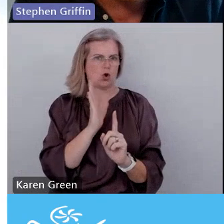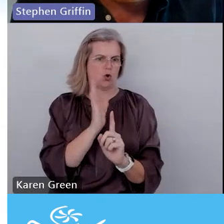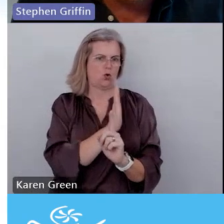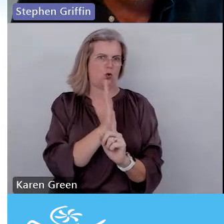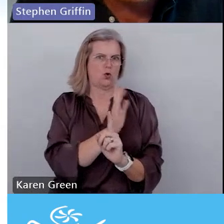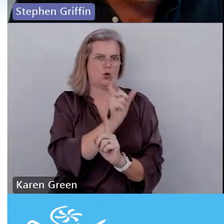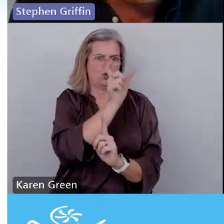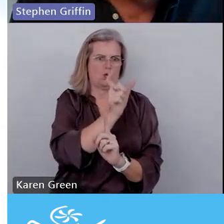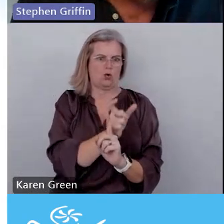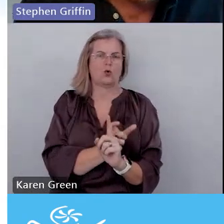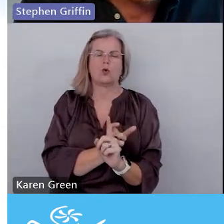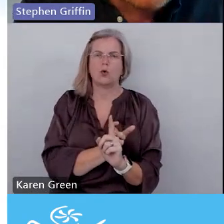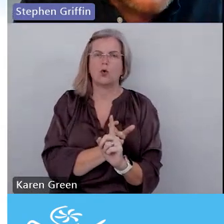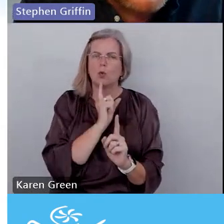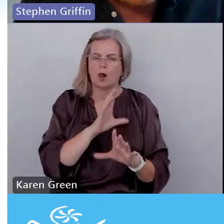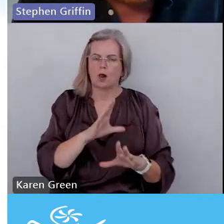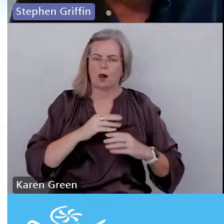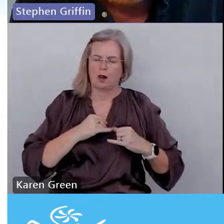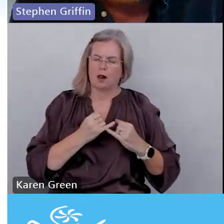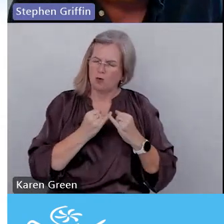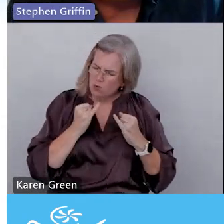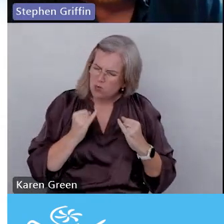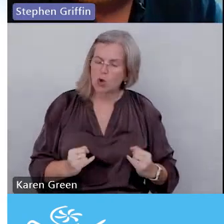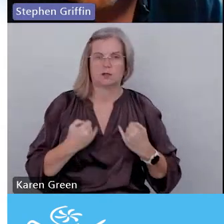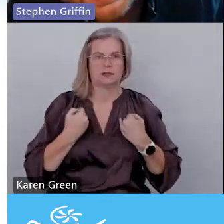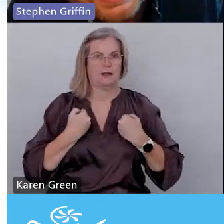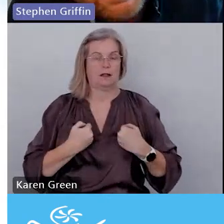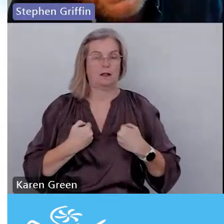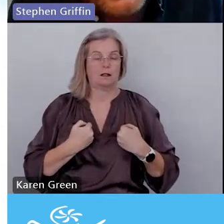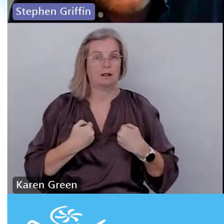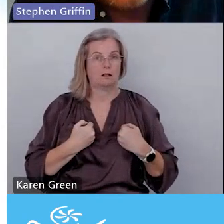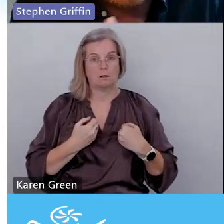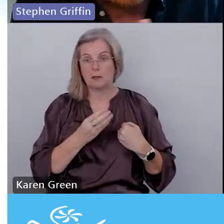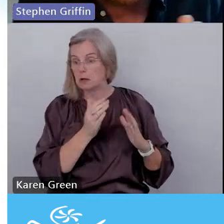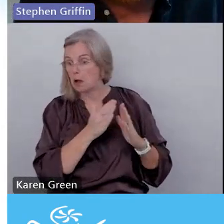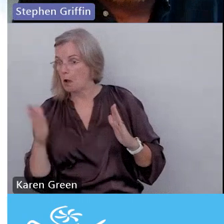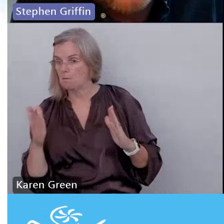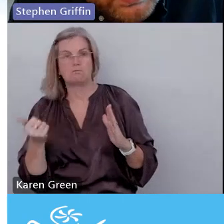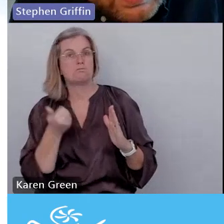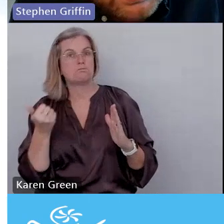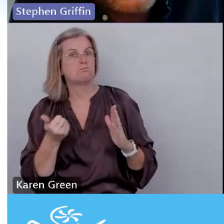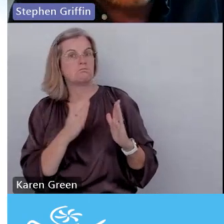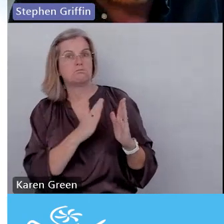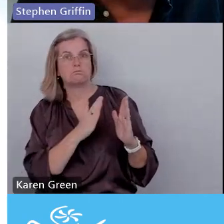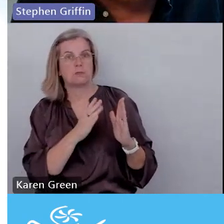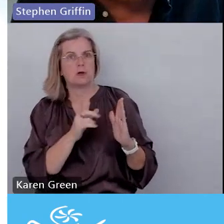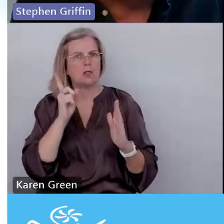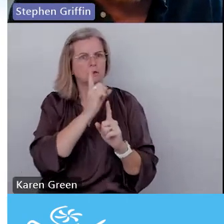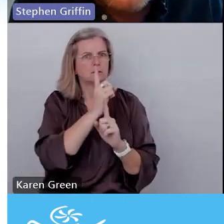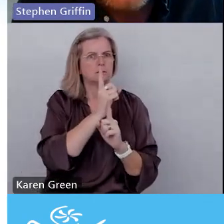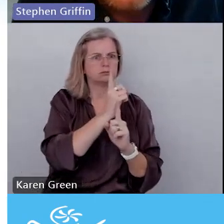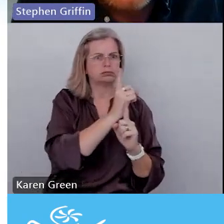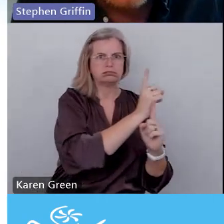are going to develop the more severe forms of illness and some people are going to be okay. And this yardstick moves dependent